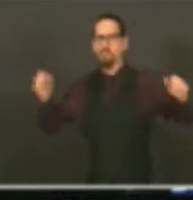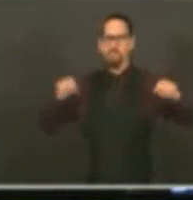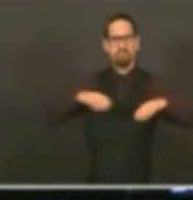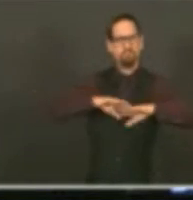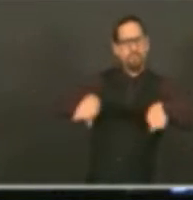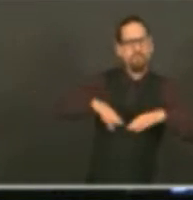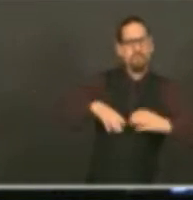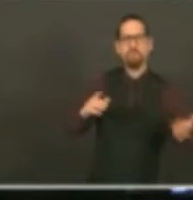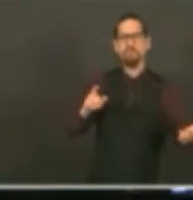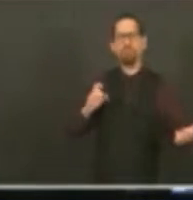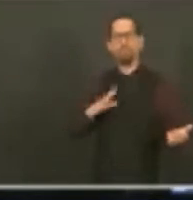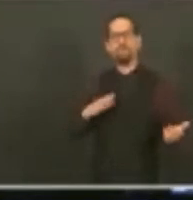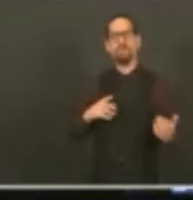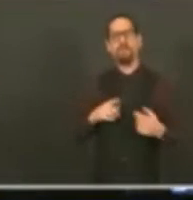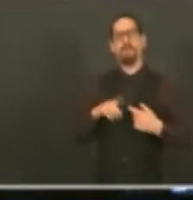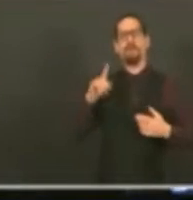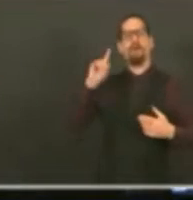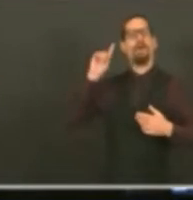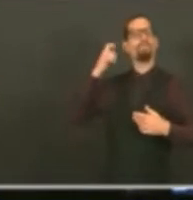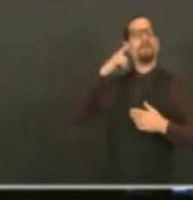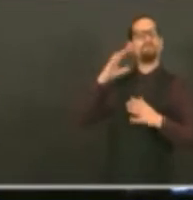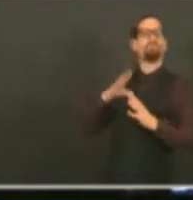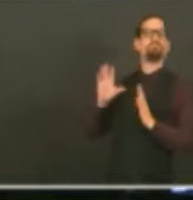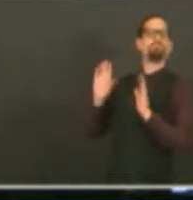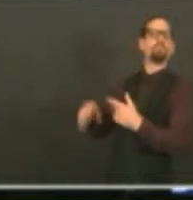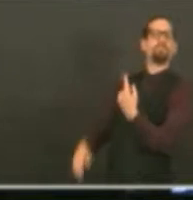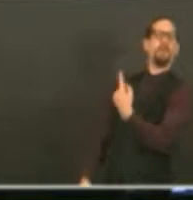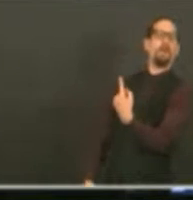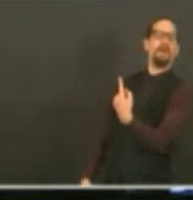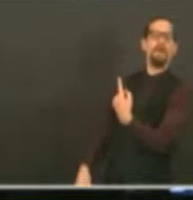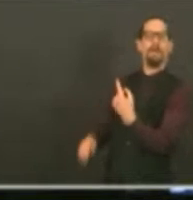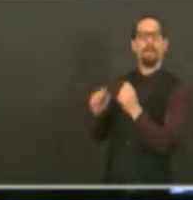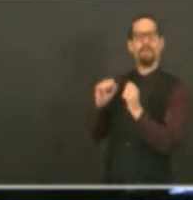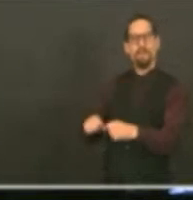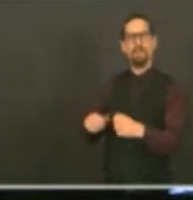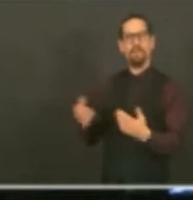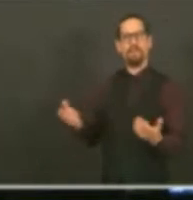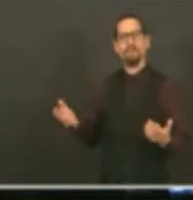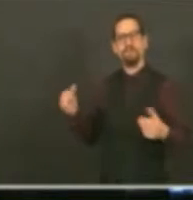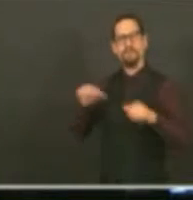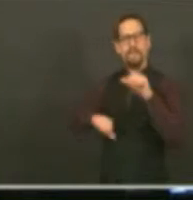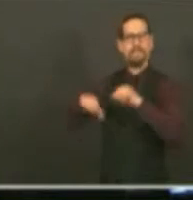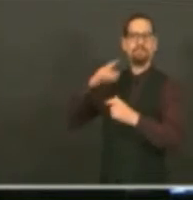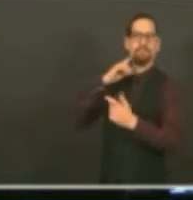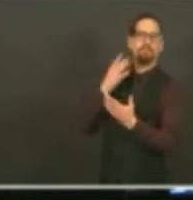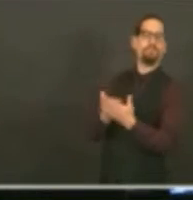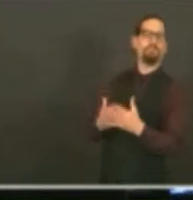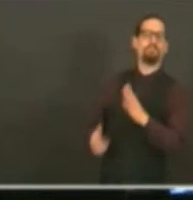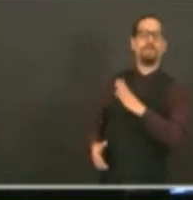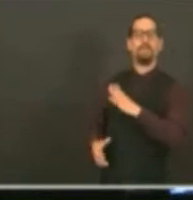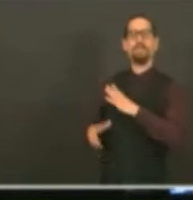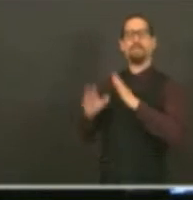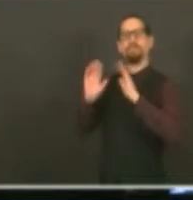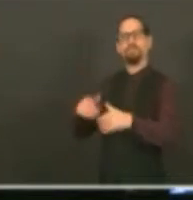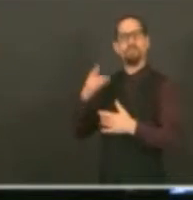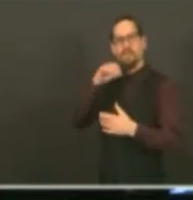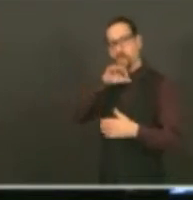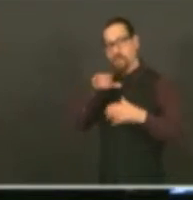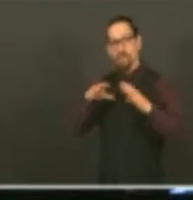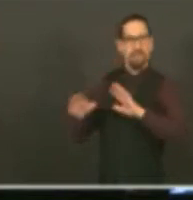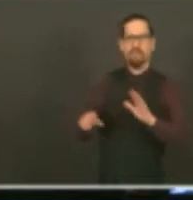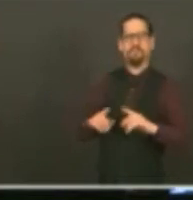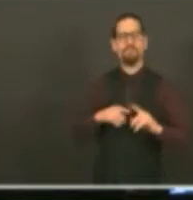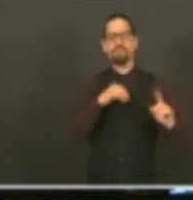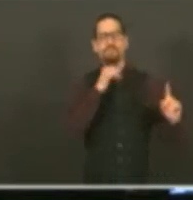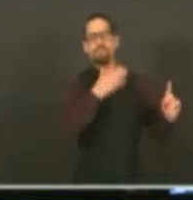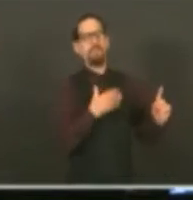for government is to say we're going to put everybody into one category, and because the science says, and the huffing and puffing and the breathing. The more difficult